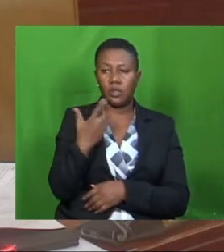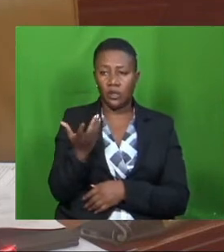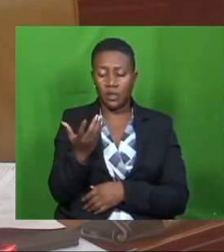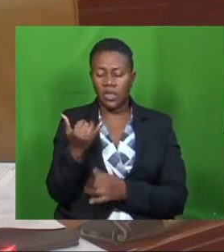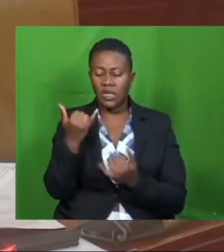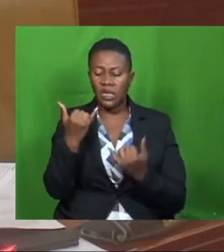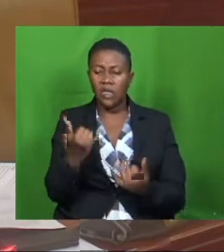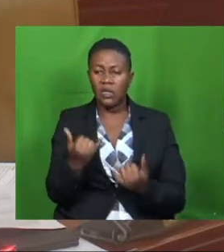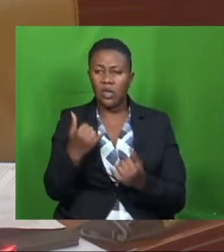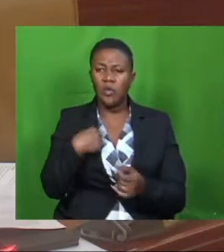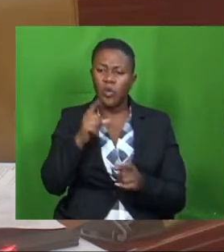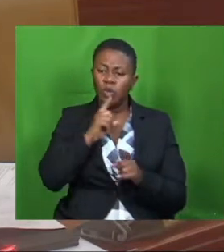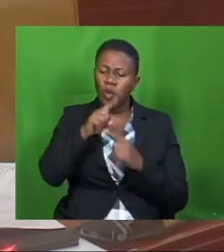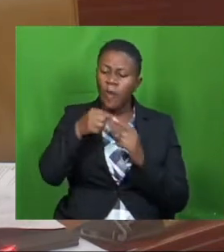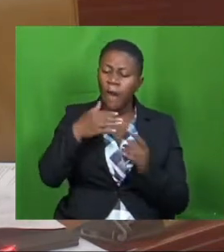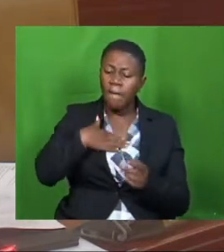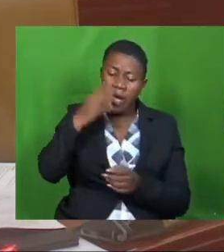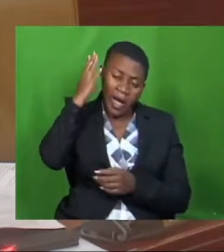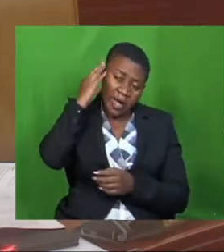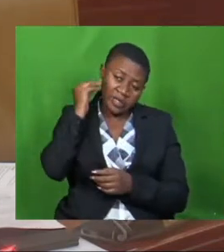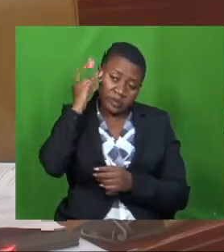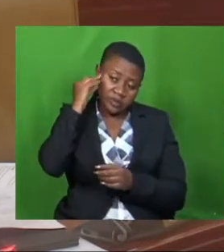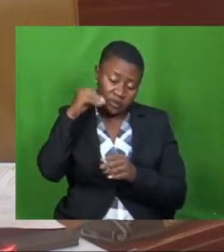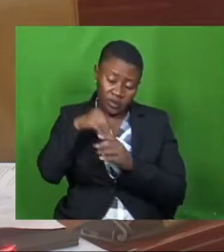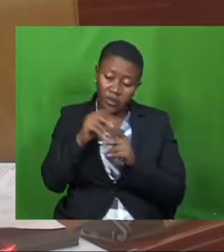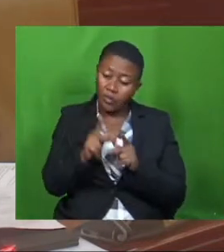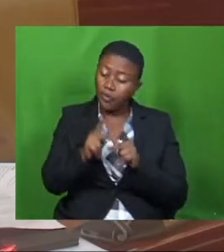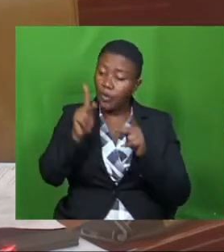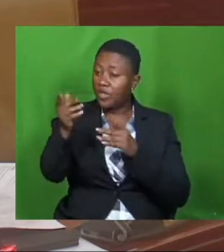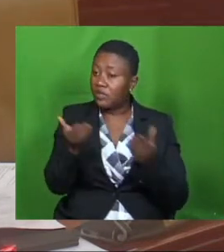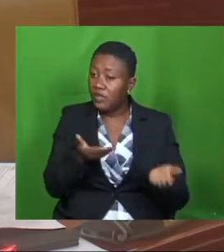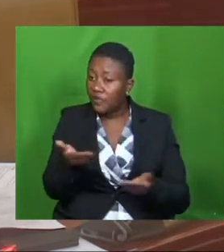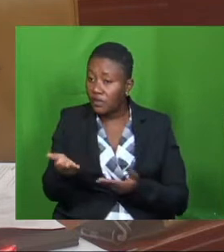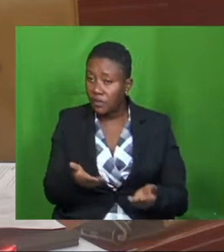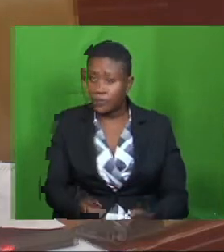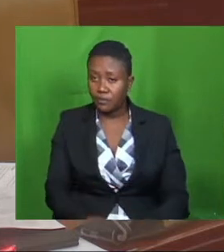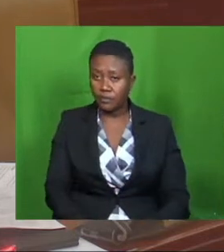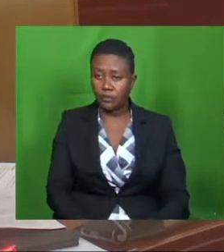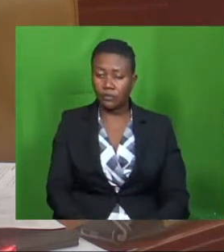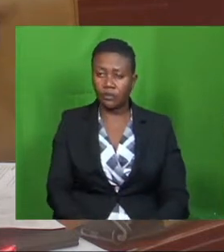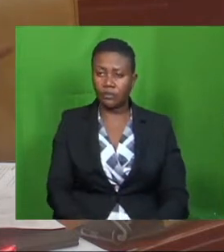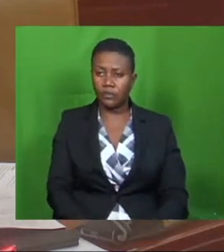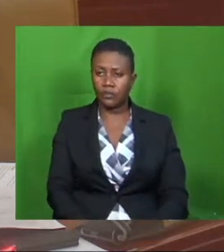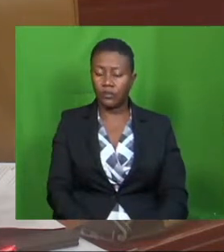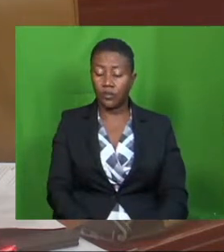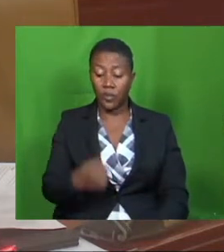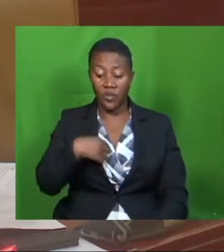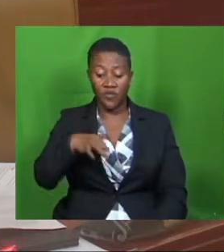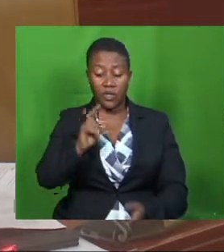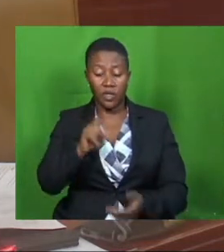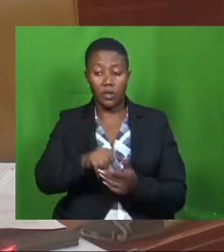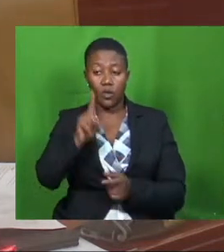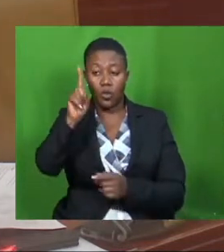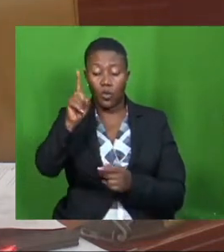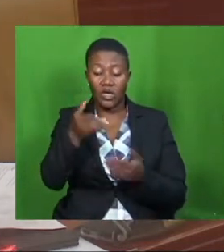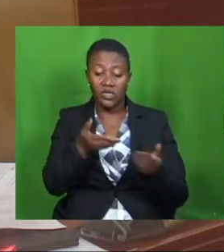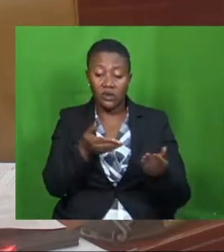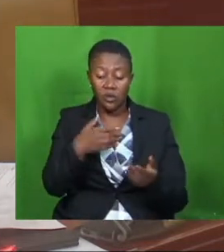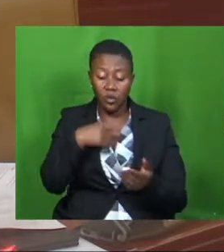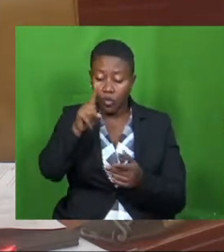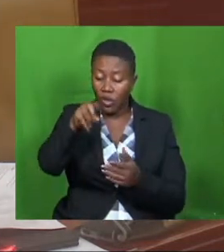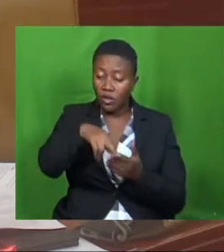cost. So my cost hasn't changed. I charge 5,000 cedis then to drill the borehole. But